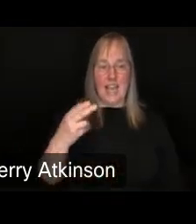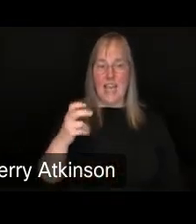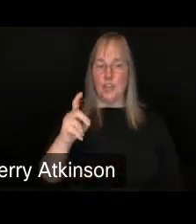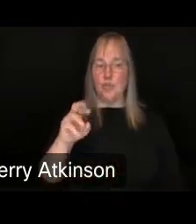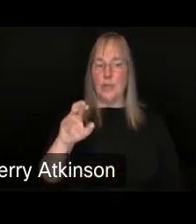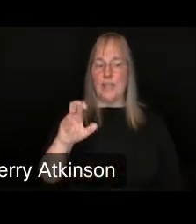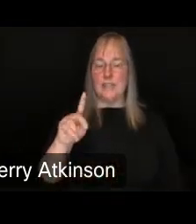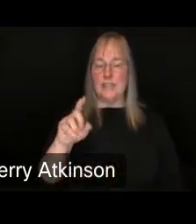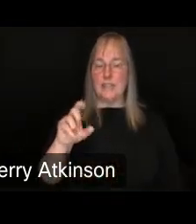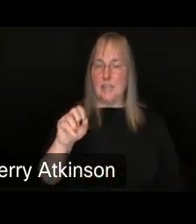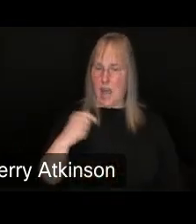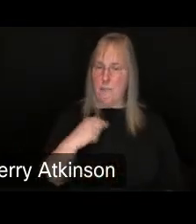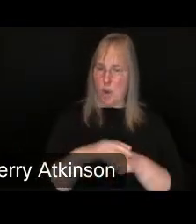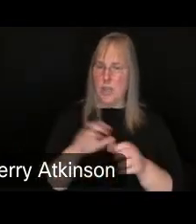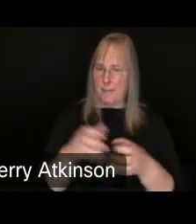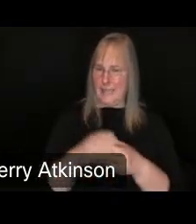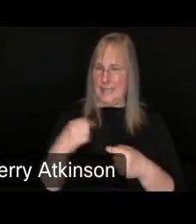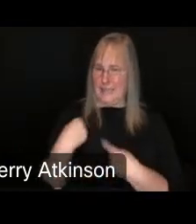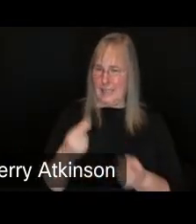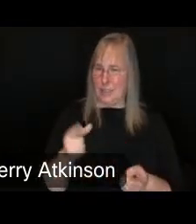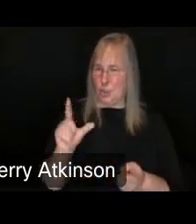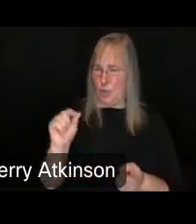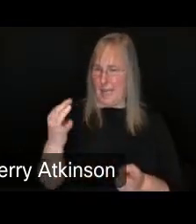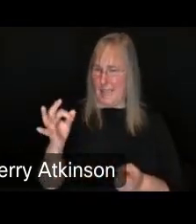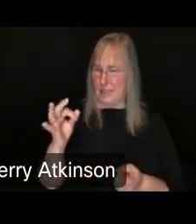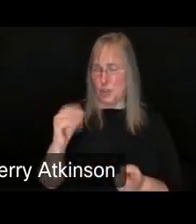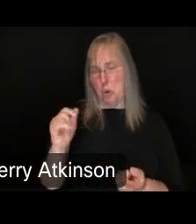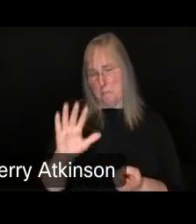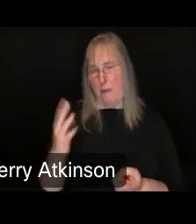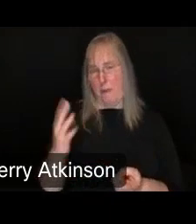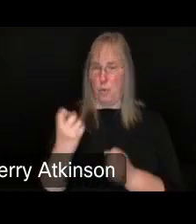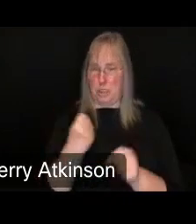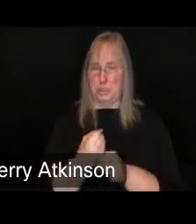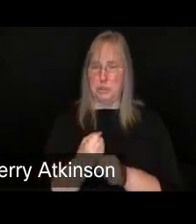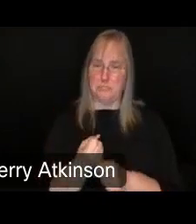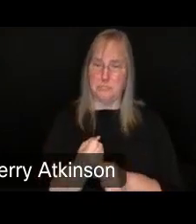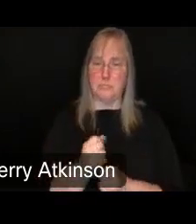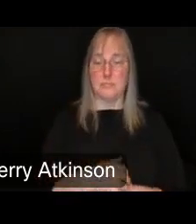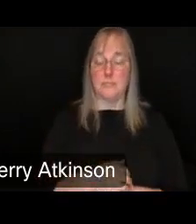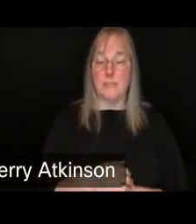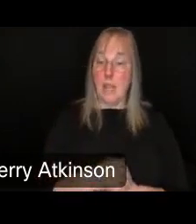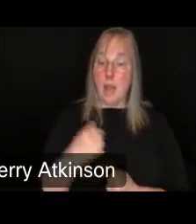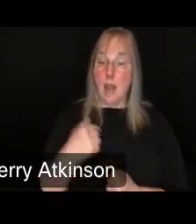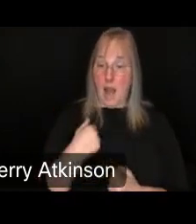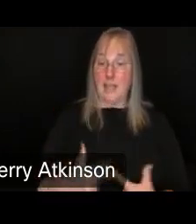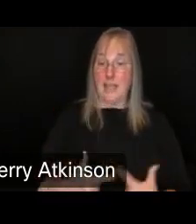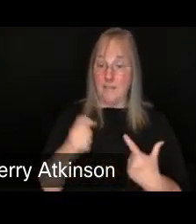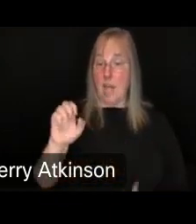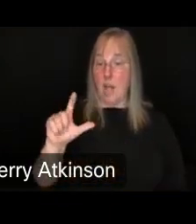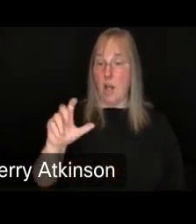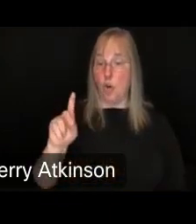the committee, I think, since 2019, so four or so years. I live in Elk Ridge.